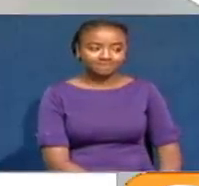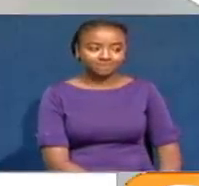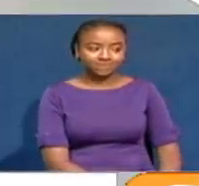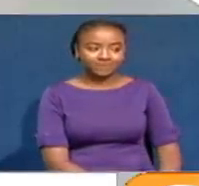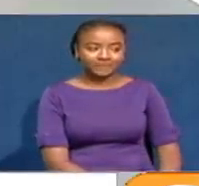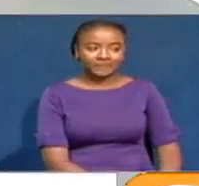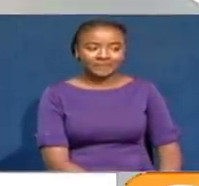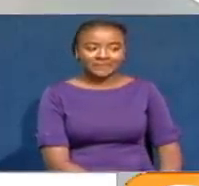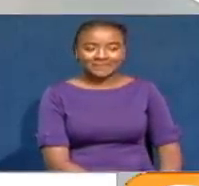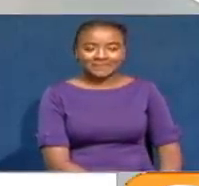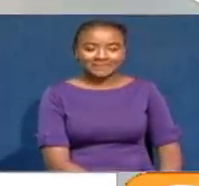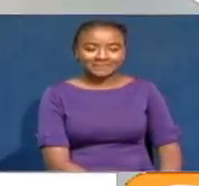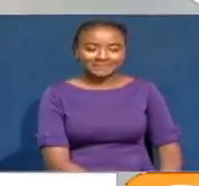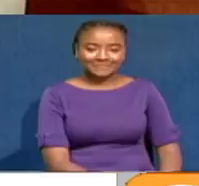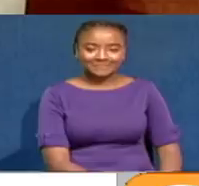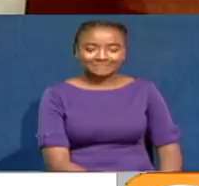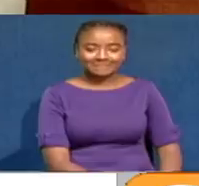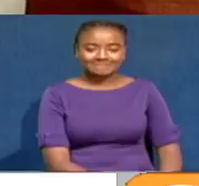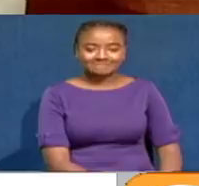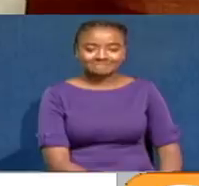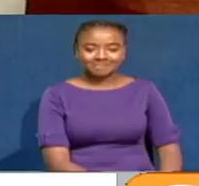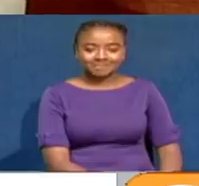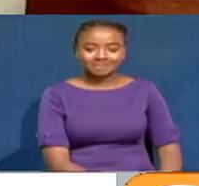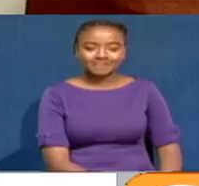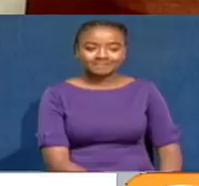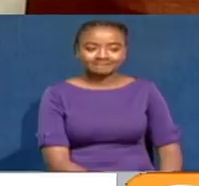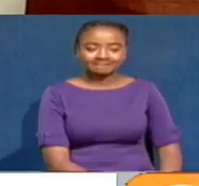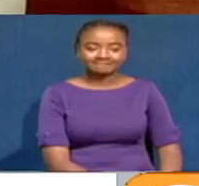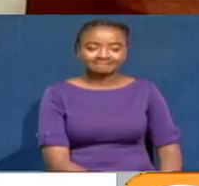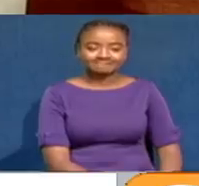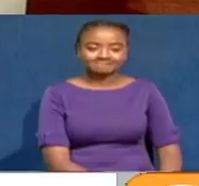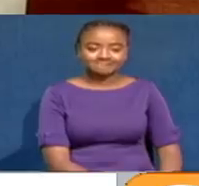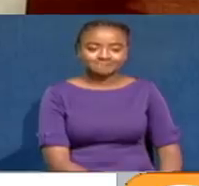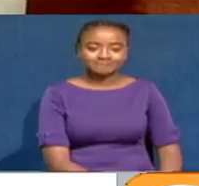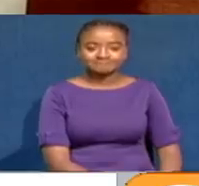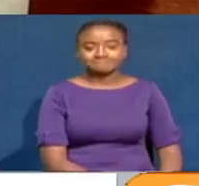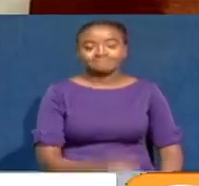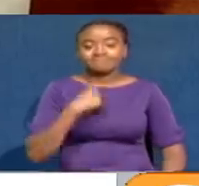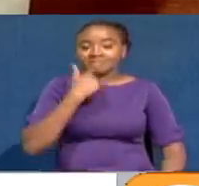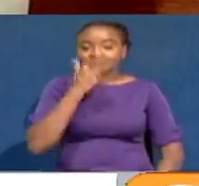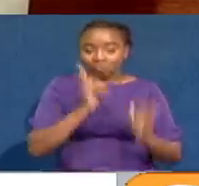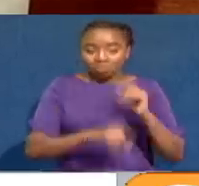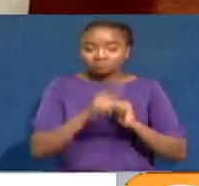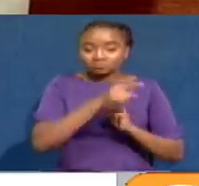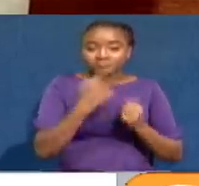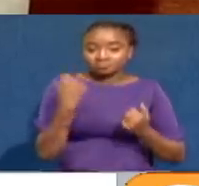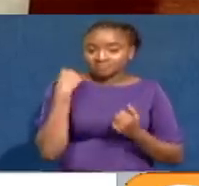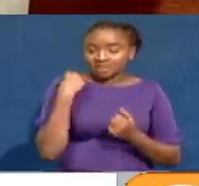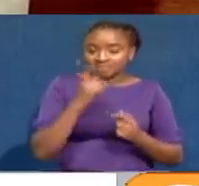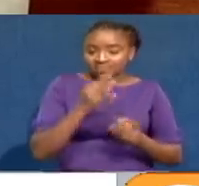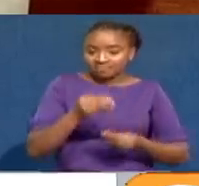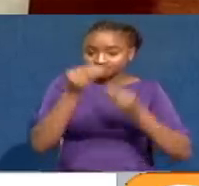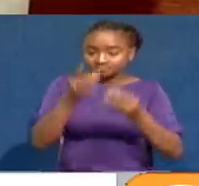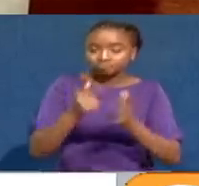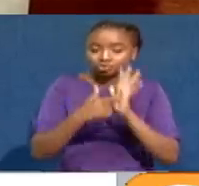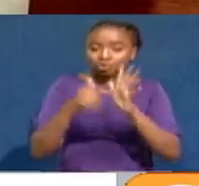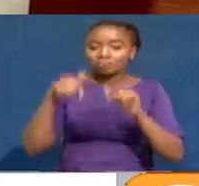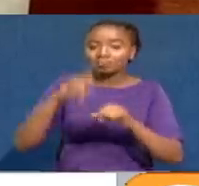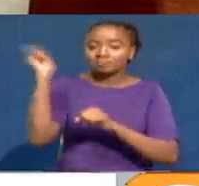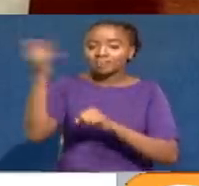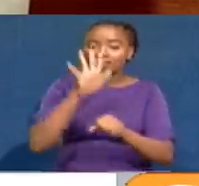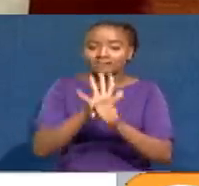was saying, Jeff, yes, that the statistics that I gave even about unemployment rate are there, not just in paper. We can see